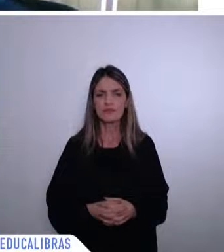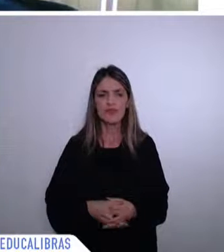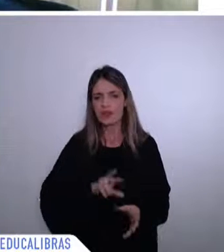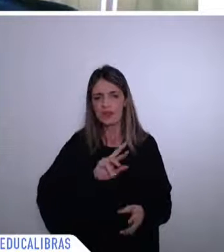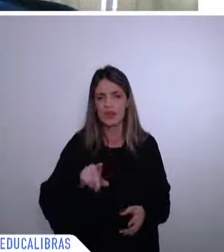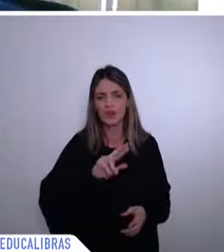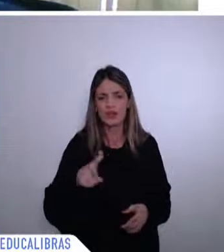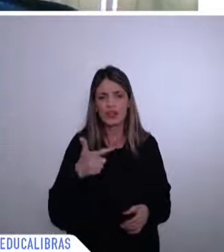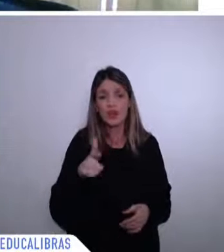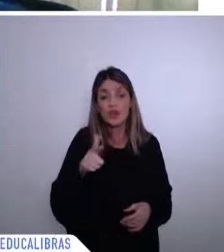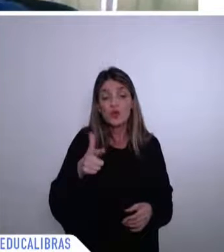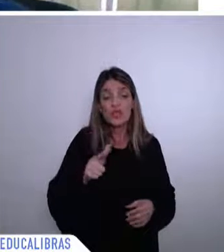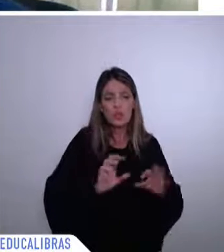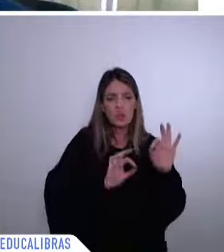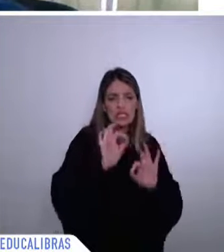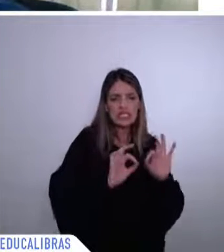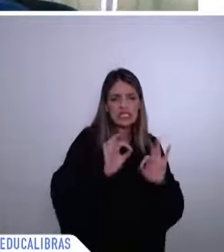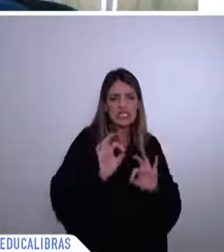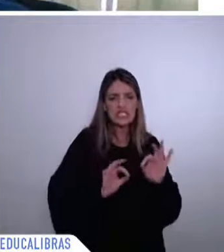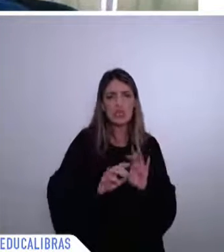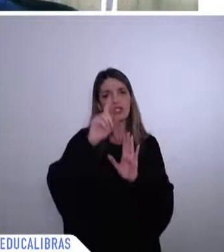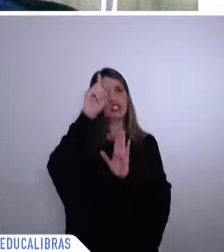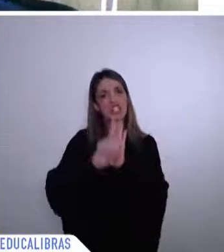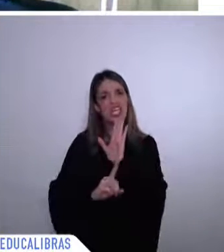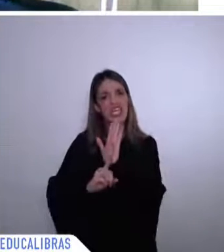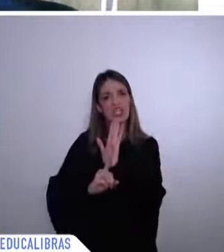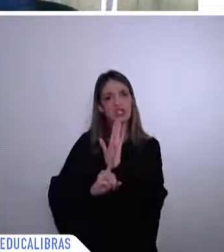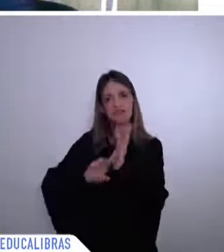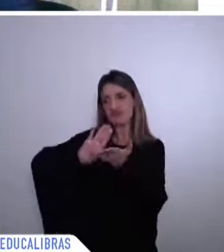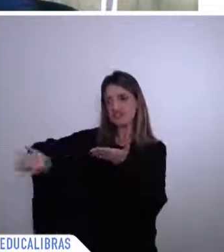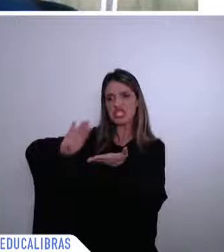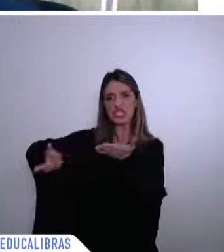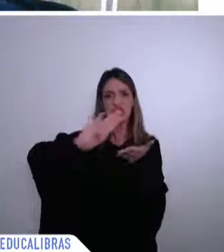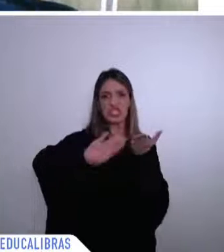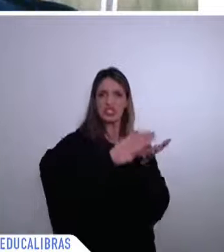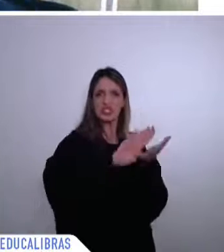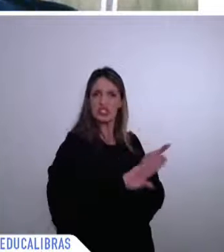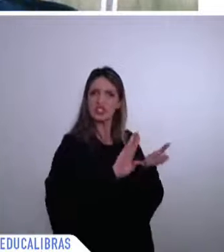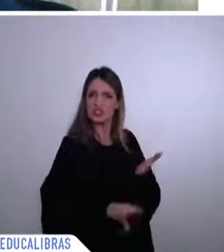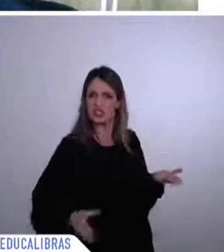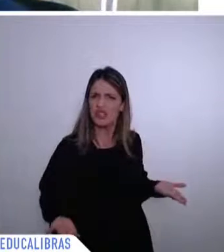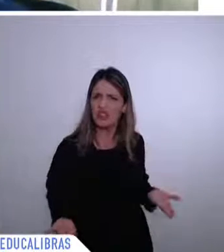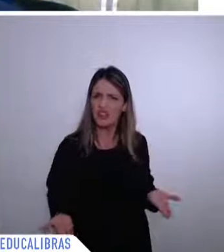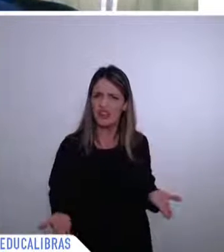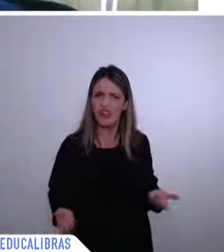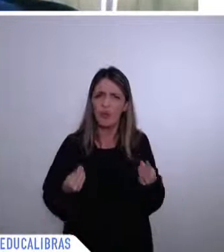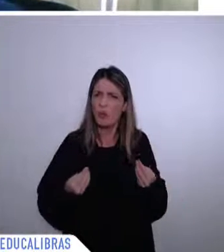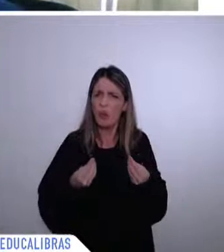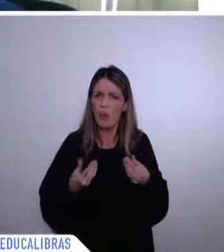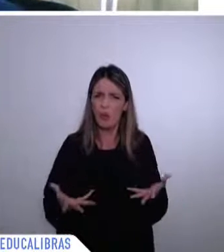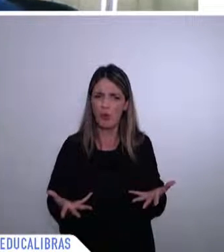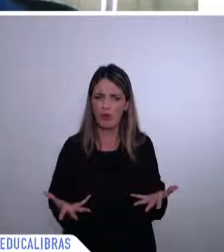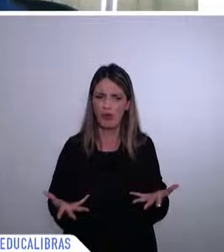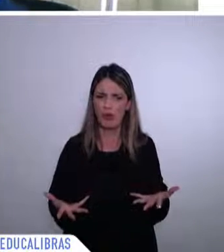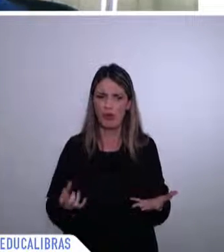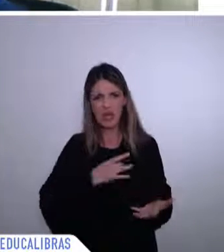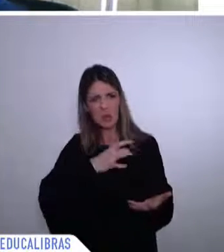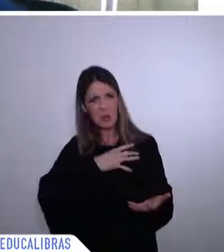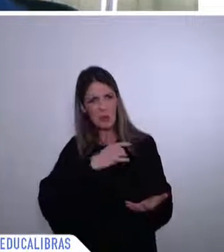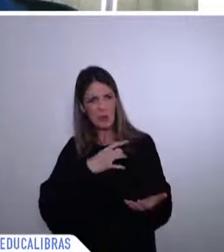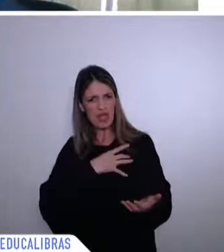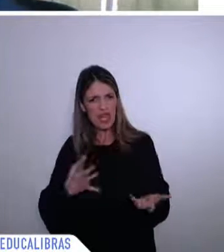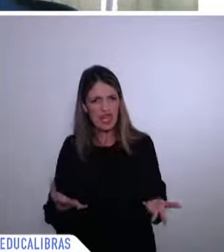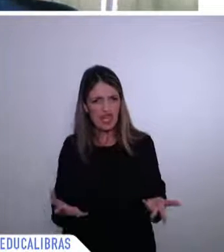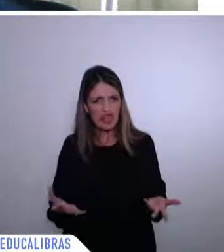raise awareness amongst employers and staff members. Every time a labor right gets dropped, and people